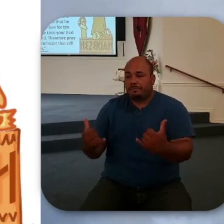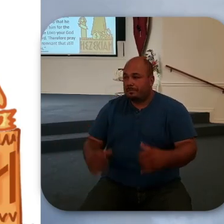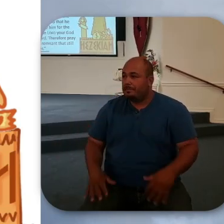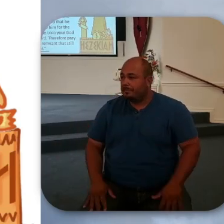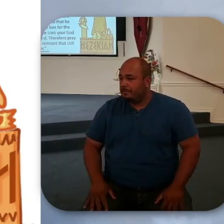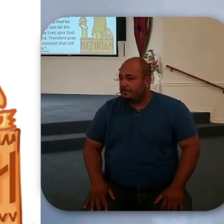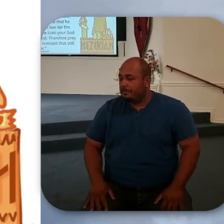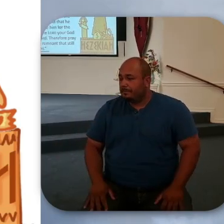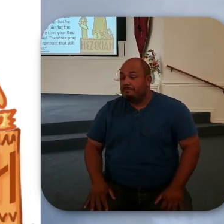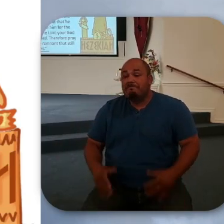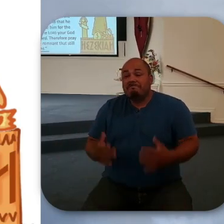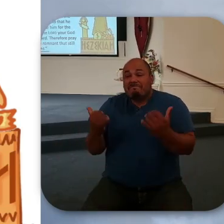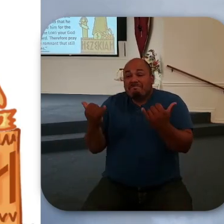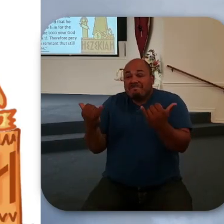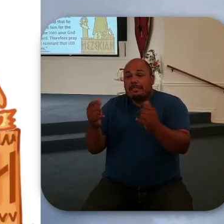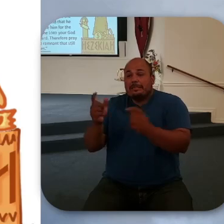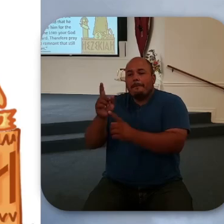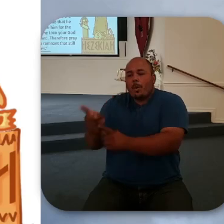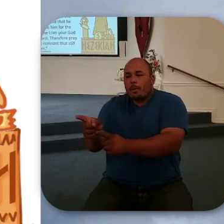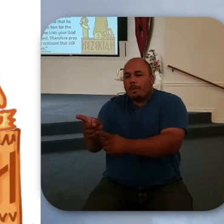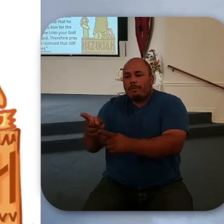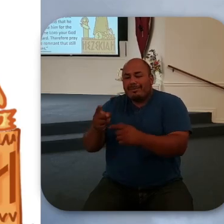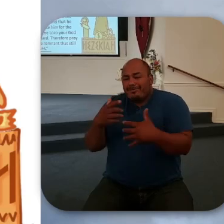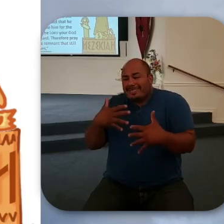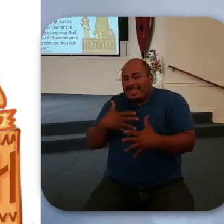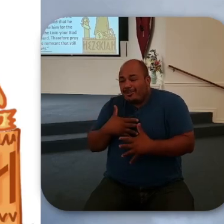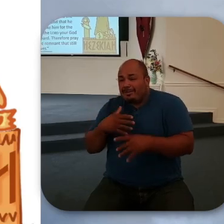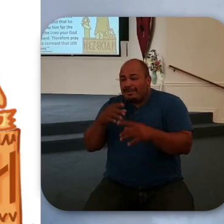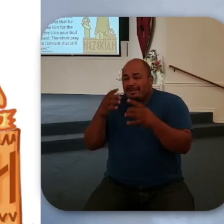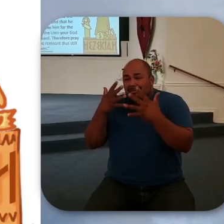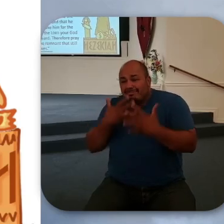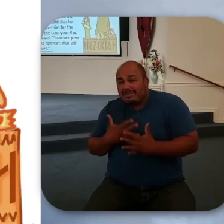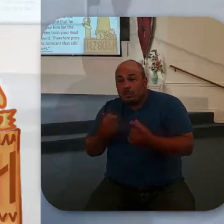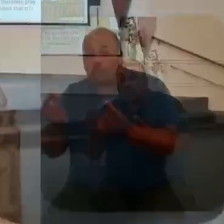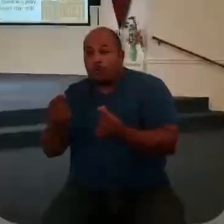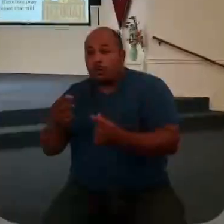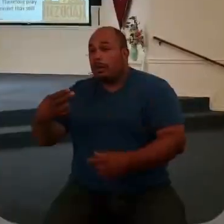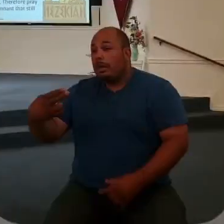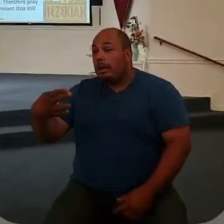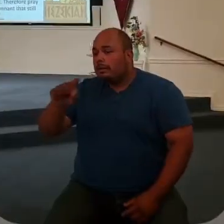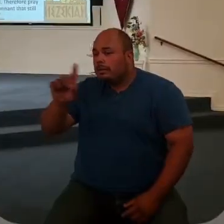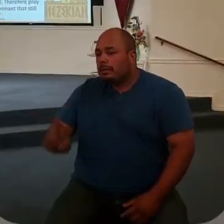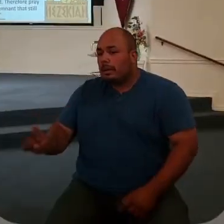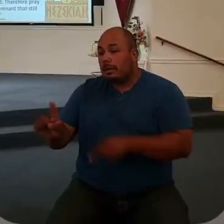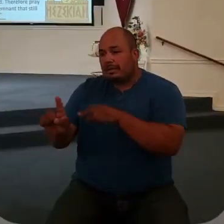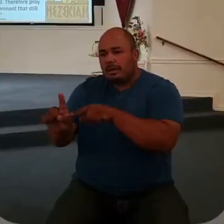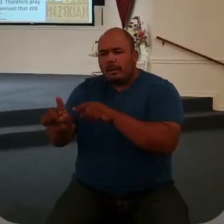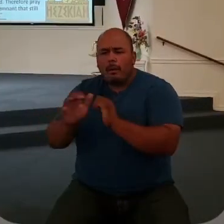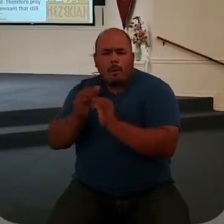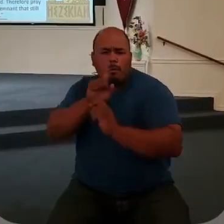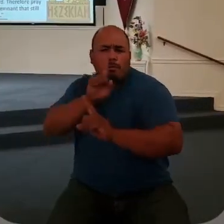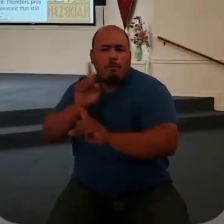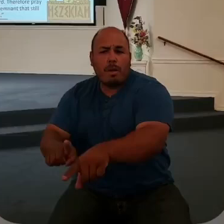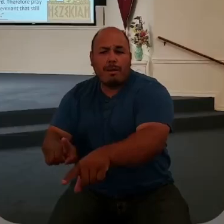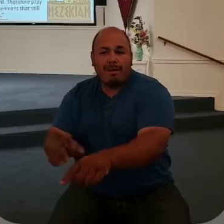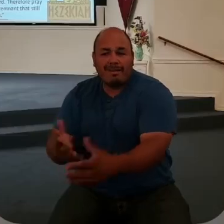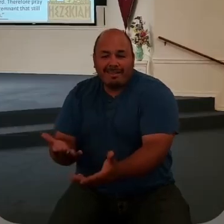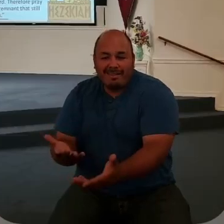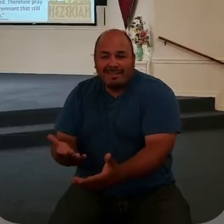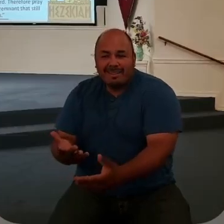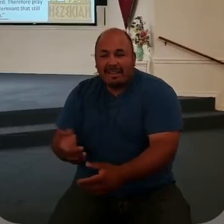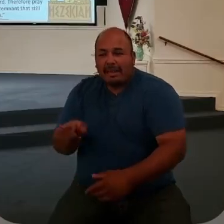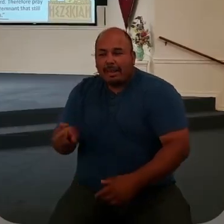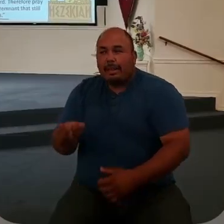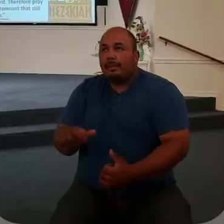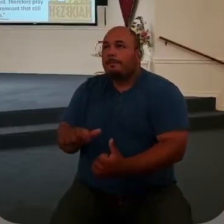In this moment of terror and despair, what did Hezekiah do? He turned to